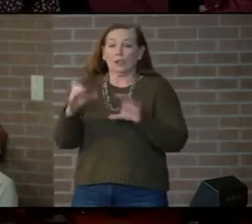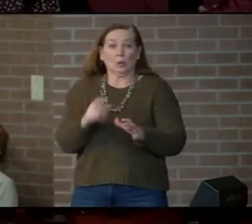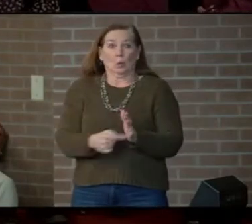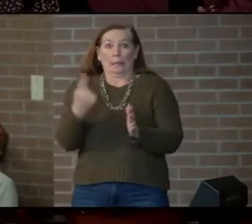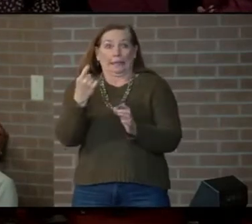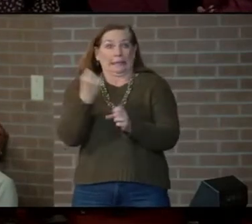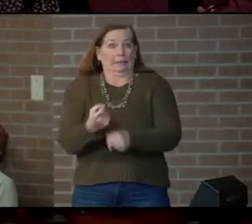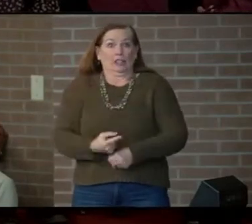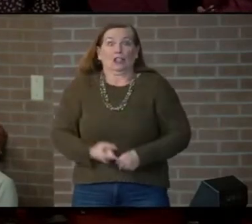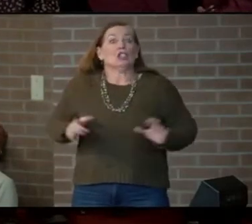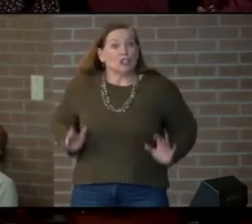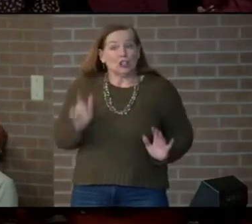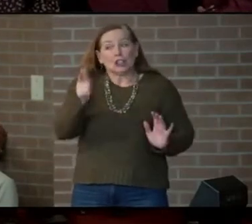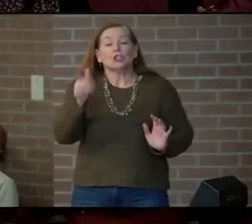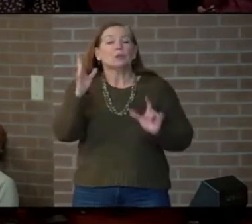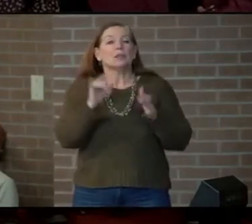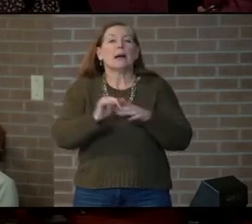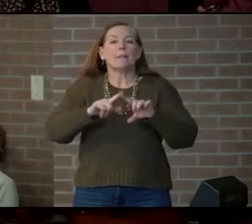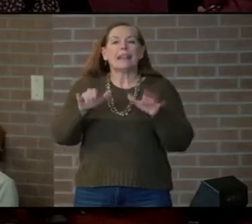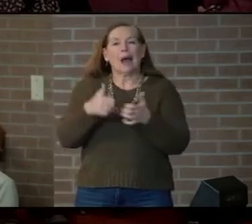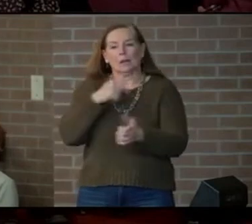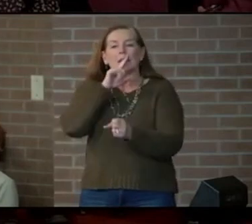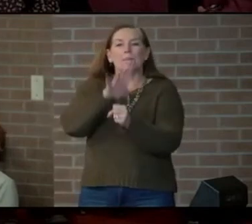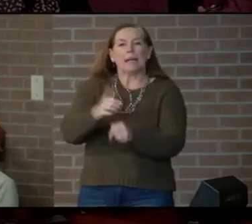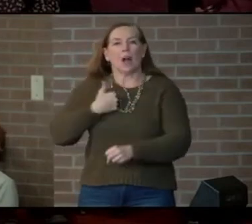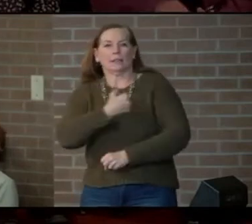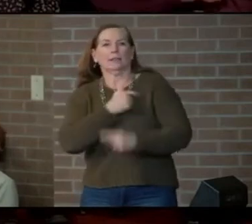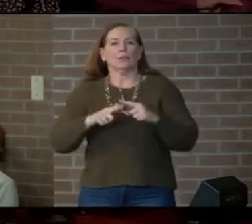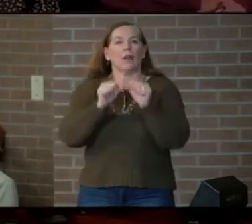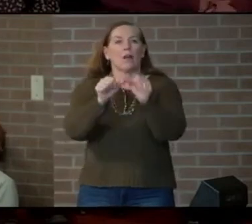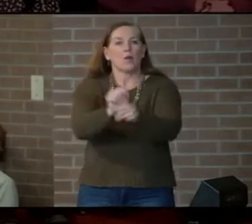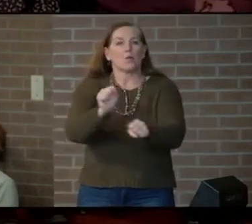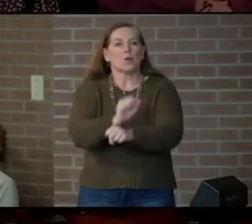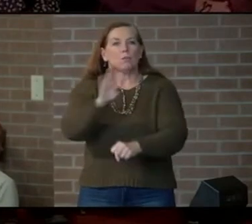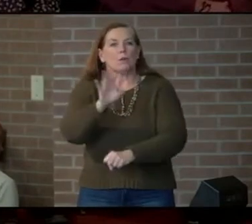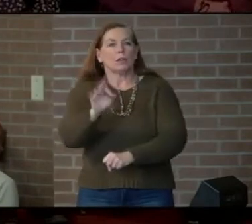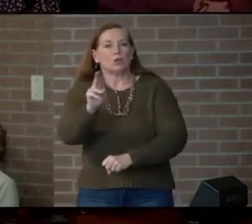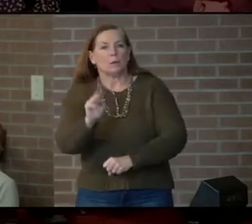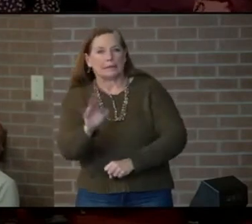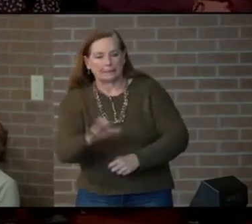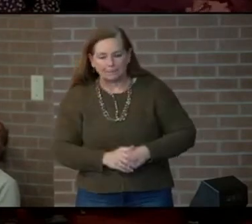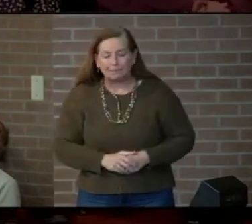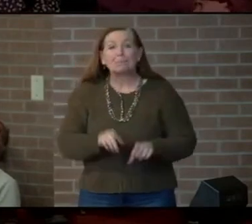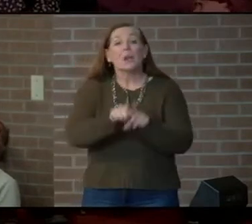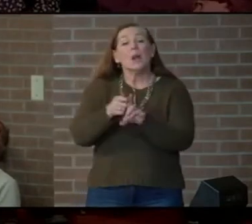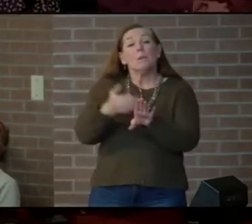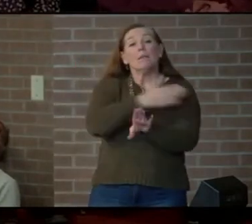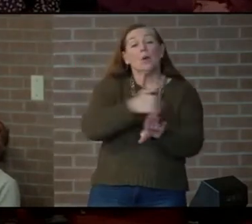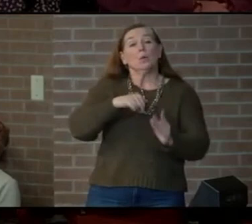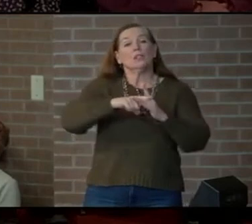but it's a way in which we commit ourselves to the ongoing work of Broomfield UMC. And before also I get started, I want to just start off